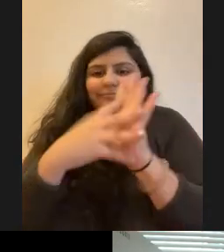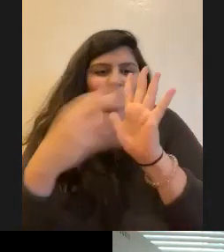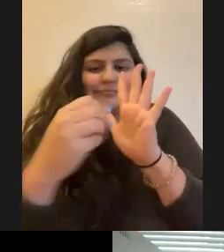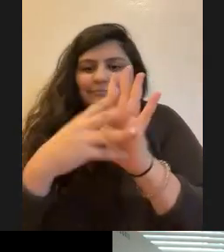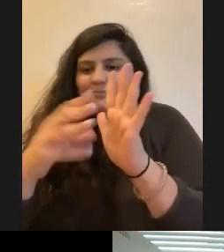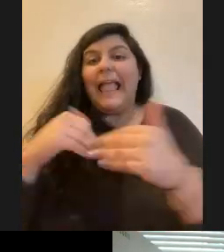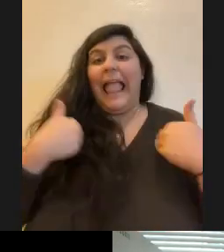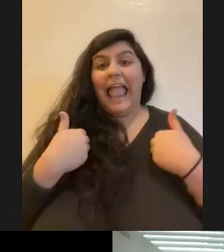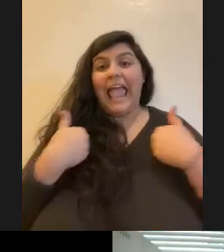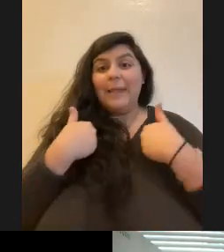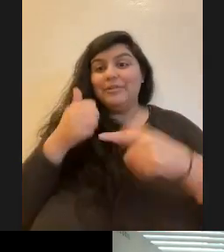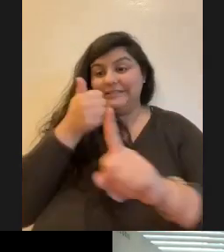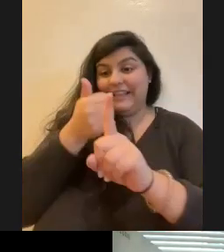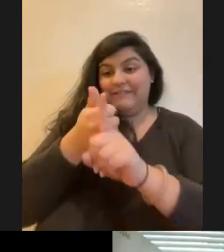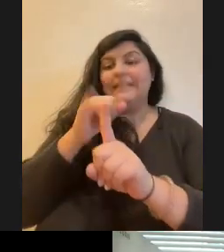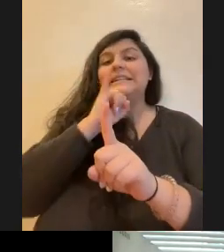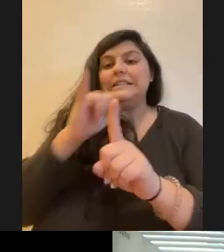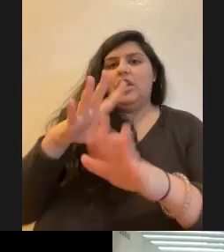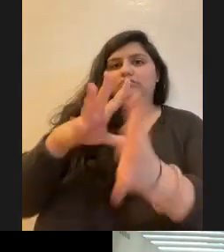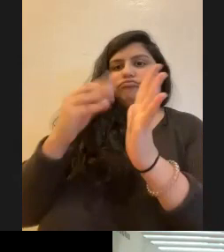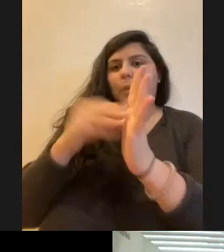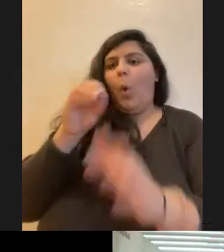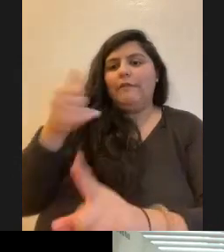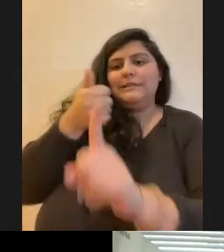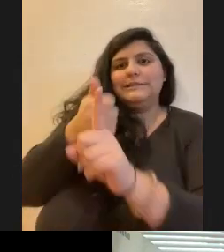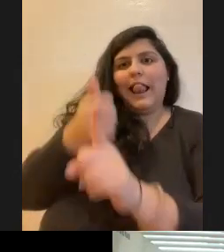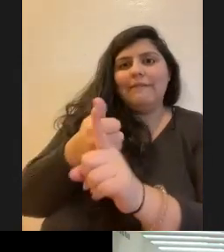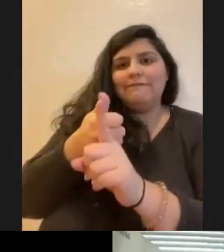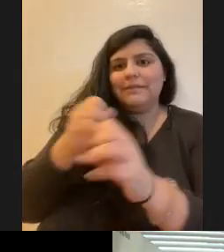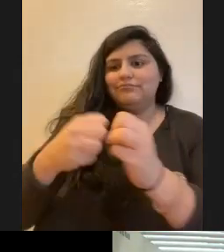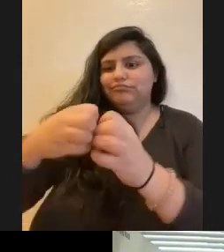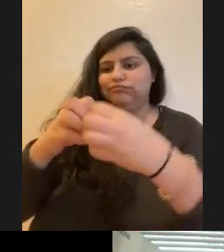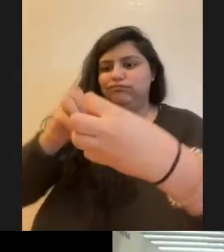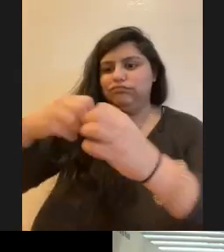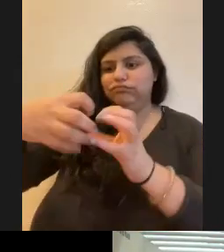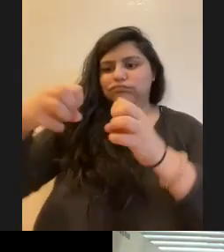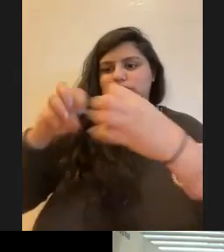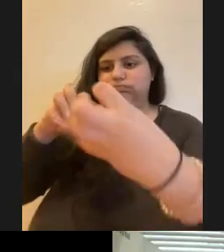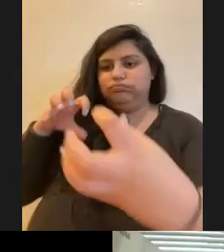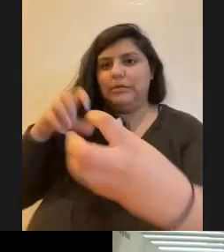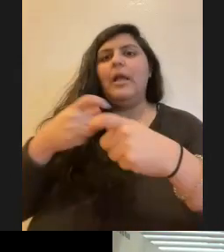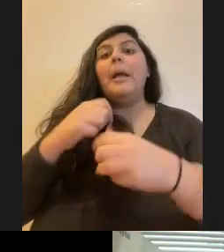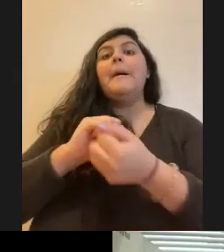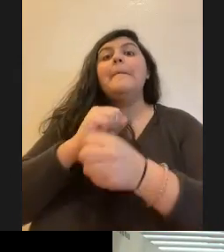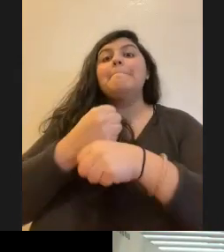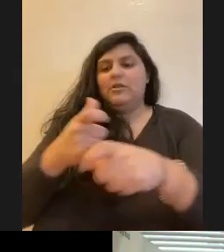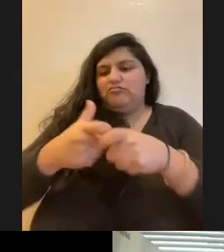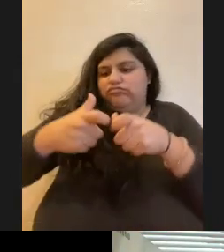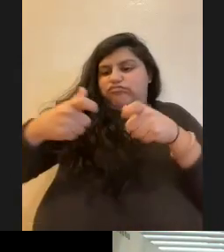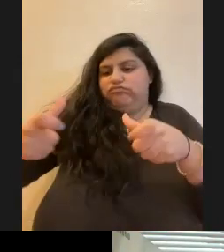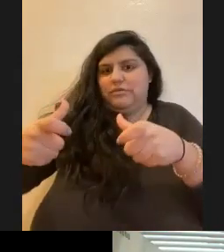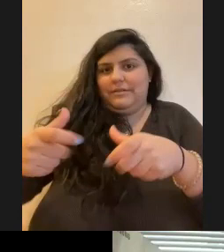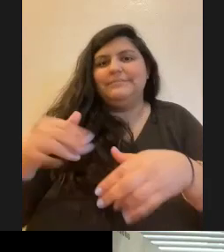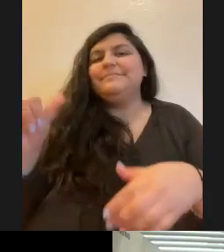is a clone of itself many, many, many times. And they can form very large structures. So there's this animal